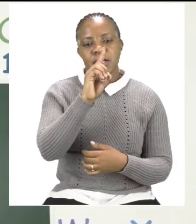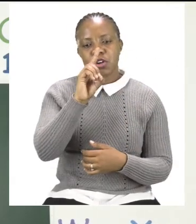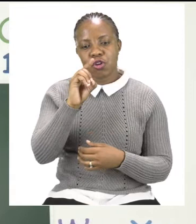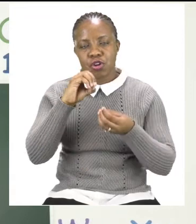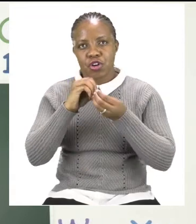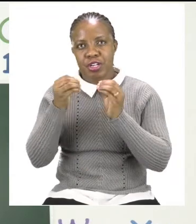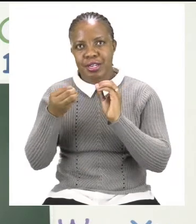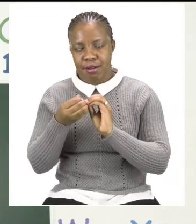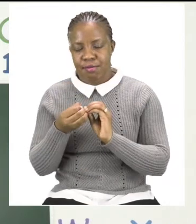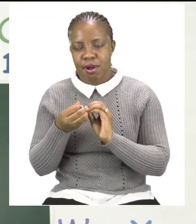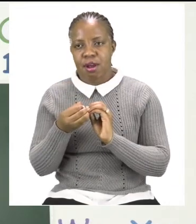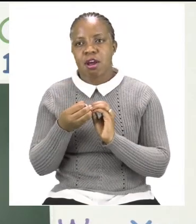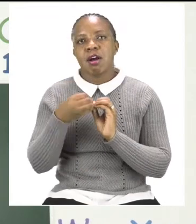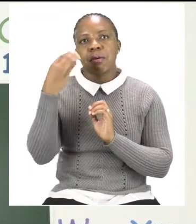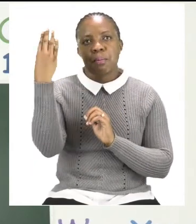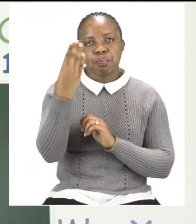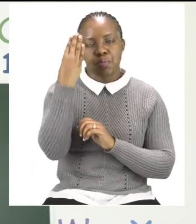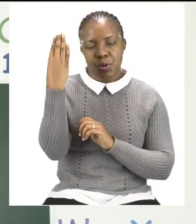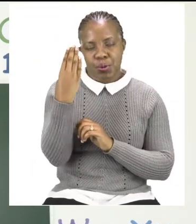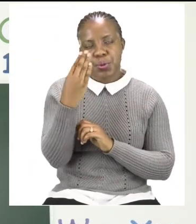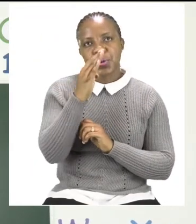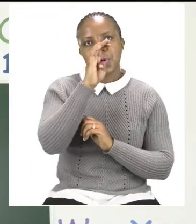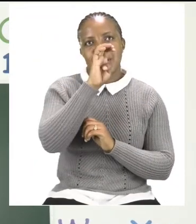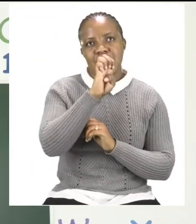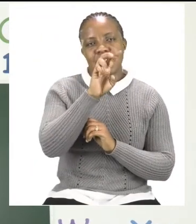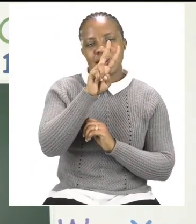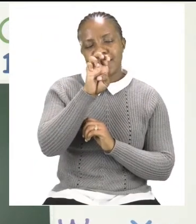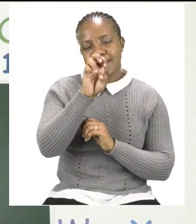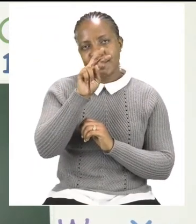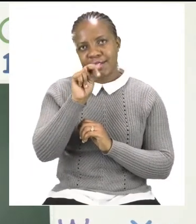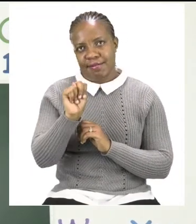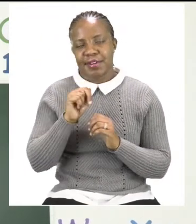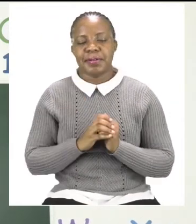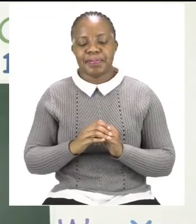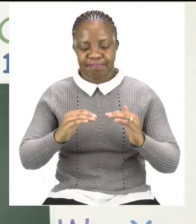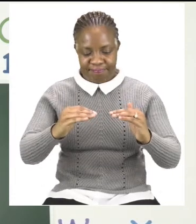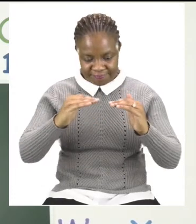And then at the bottom of that exercise, it's asking you to